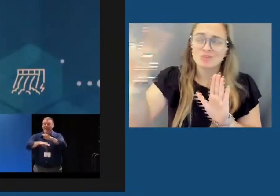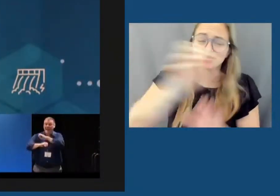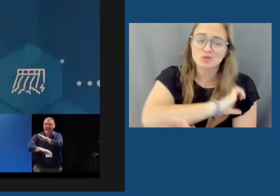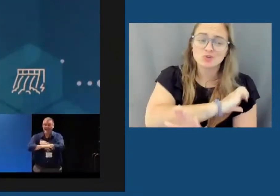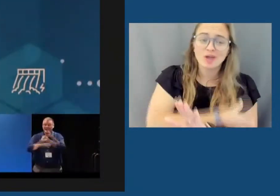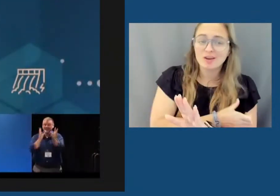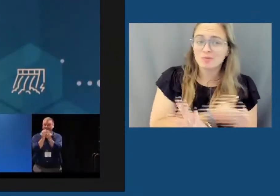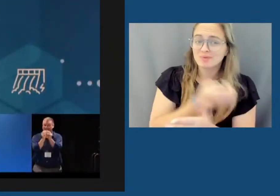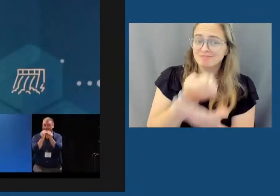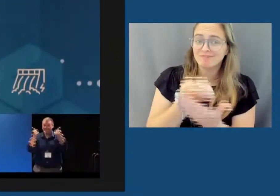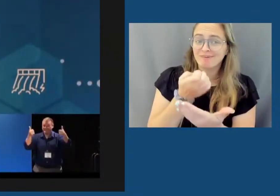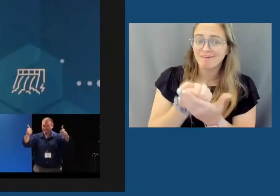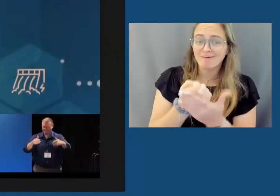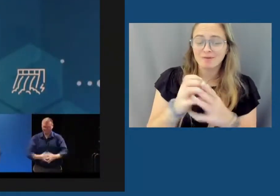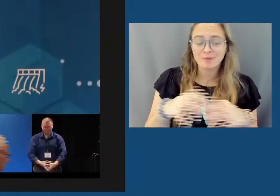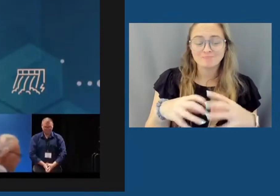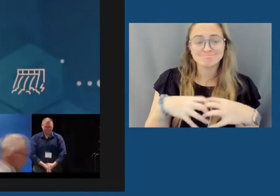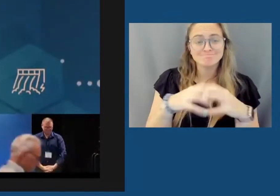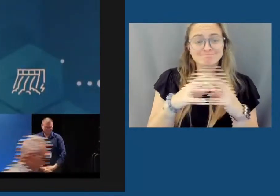Summit.